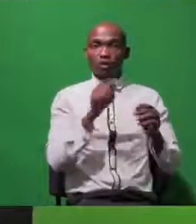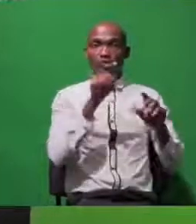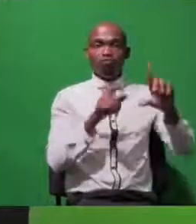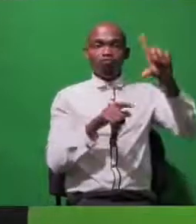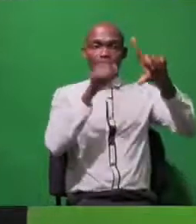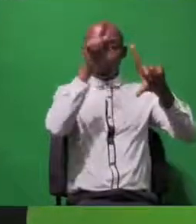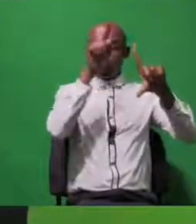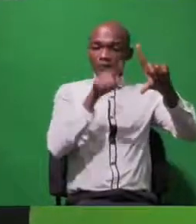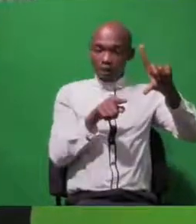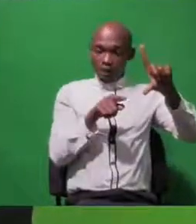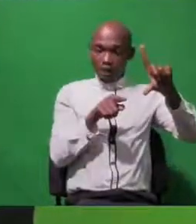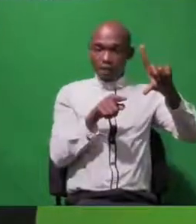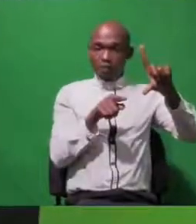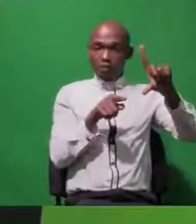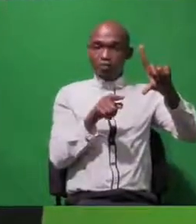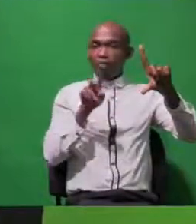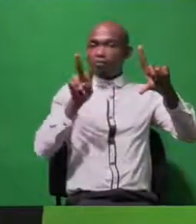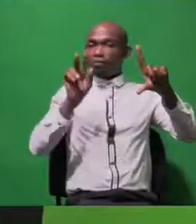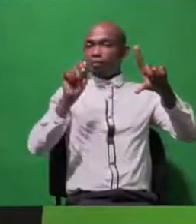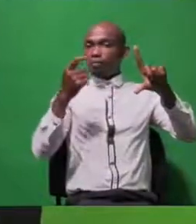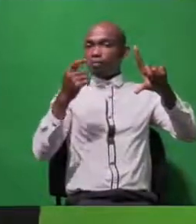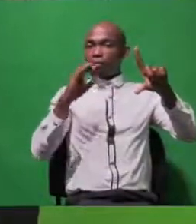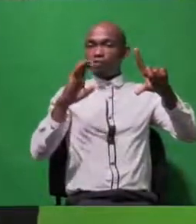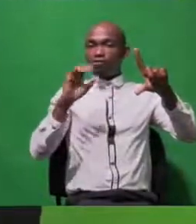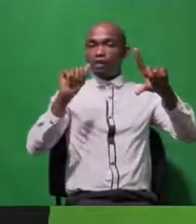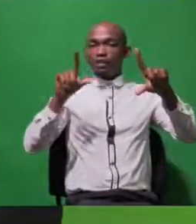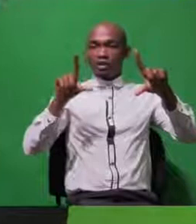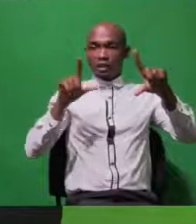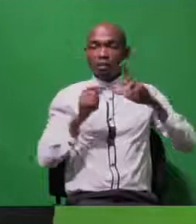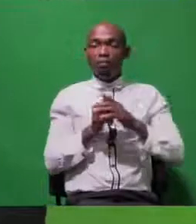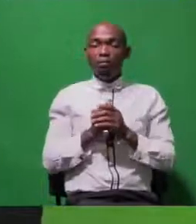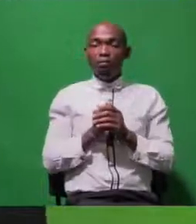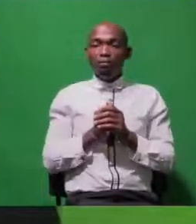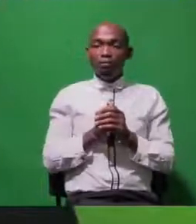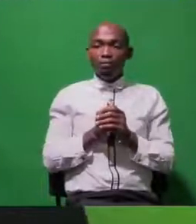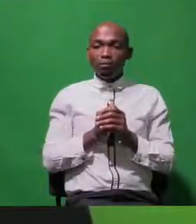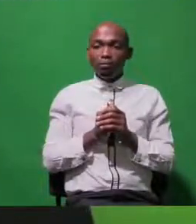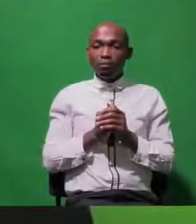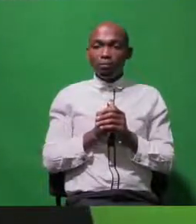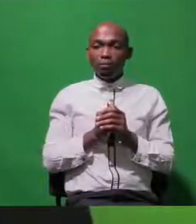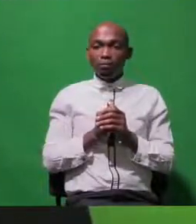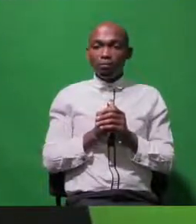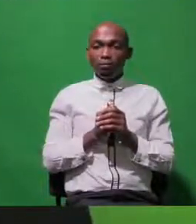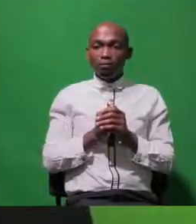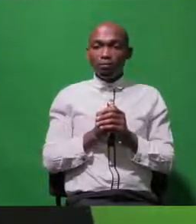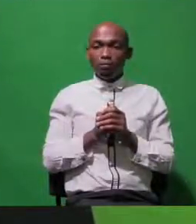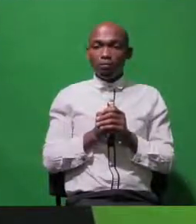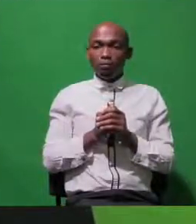and horizontal line, like this. This is the vertical line. It is called the